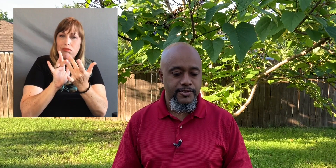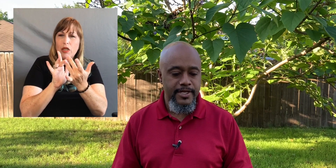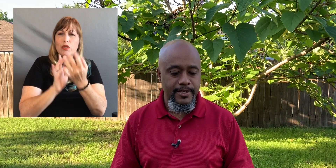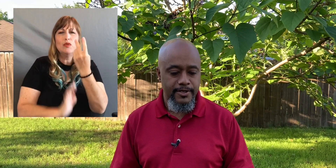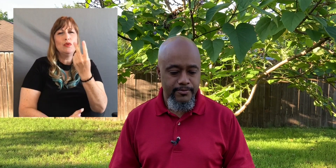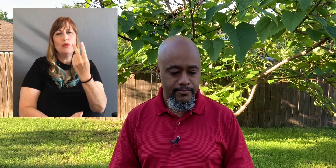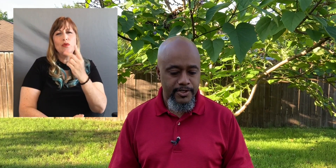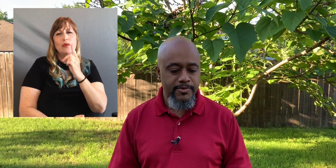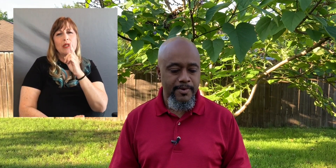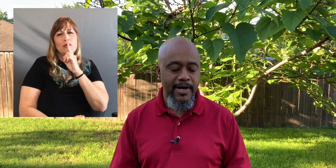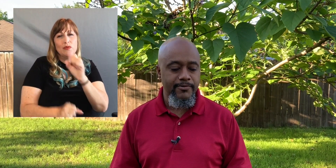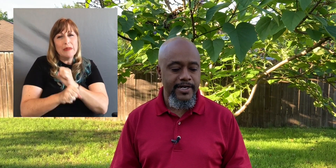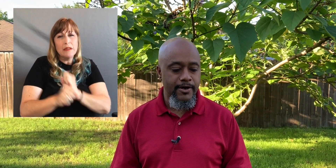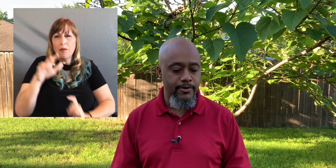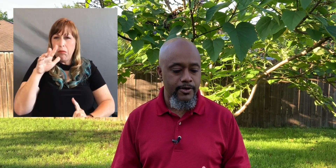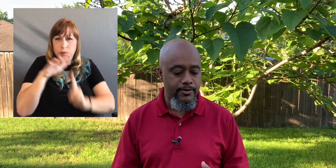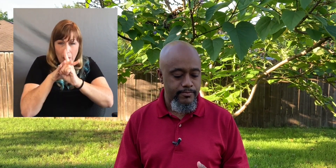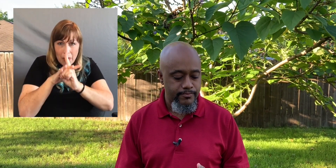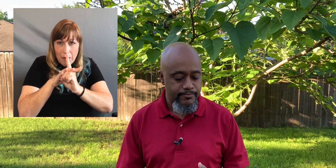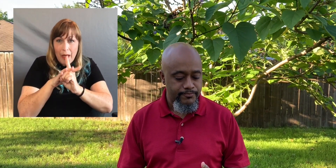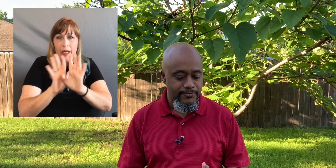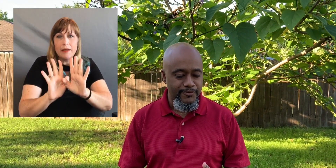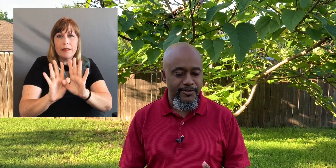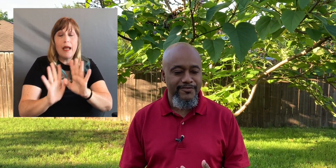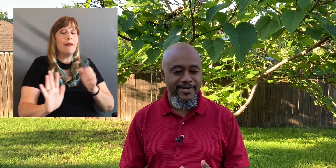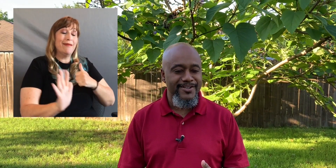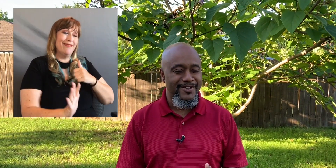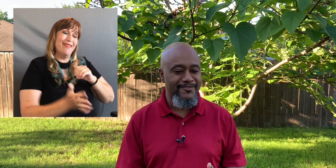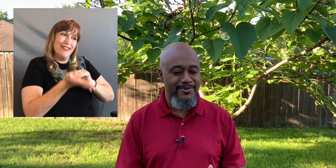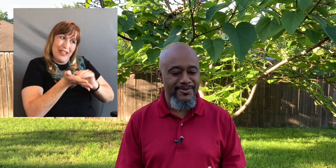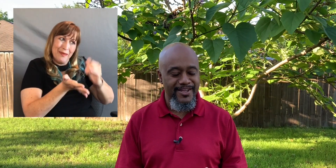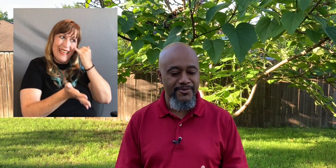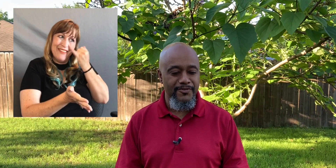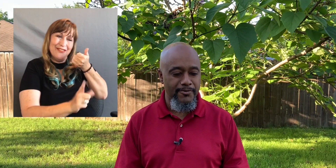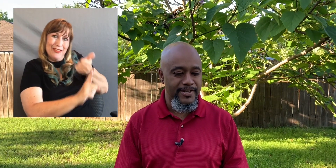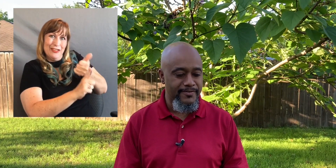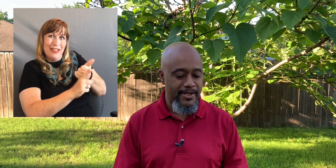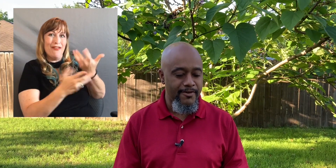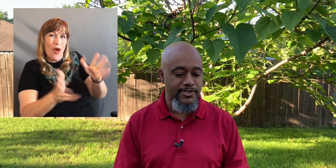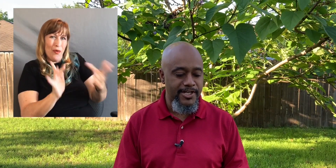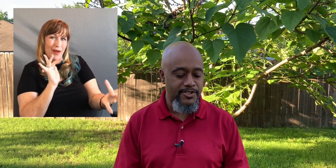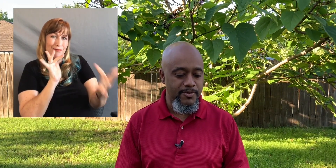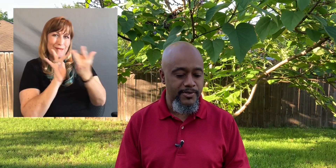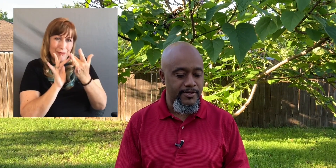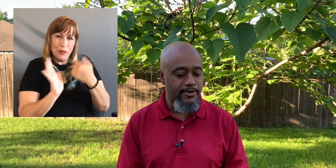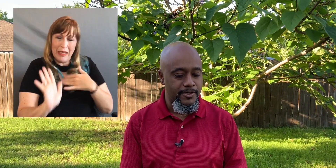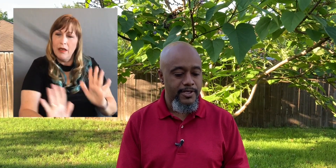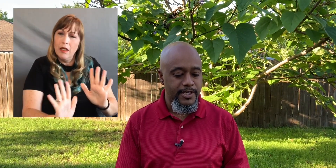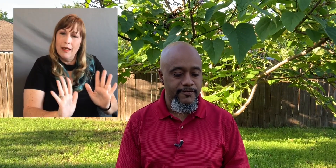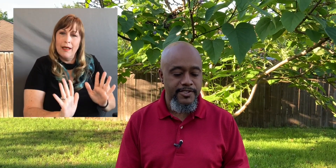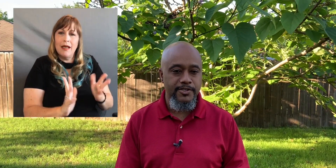only two that come to my mind right now are you know, forgive me if you've already have reached out to me, but